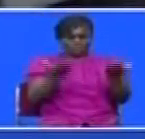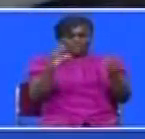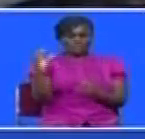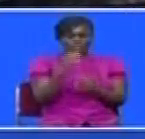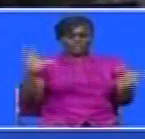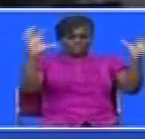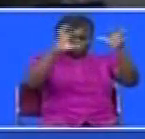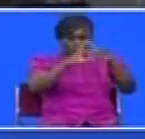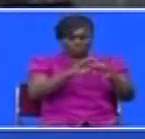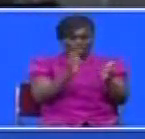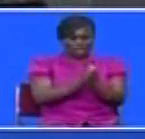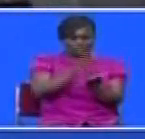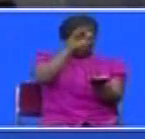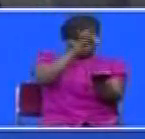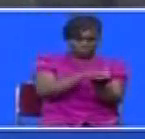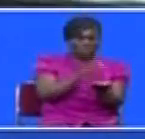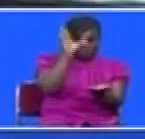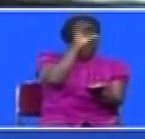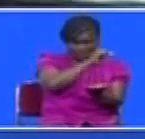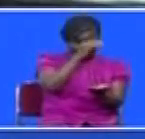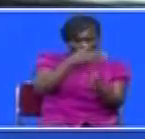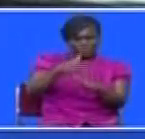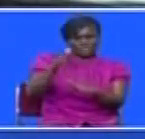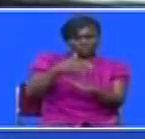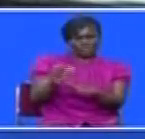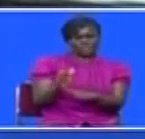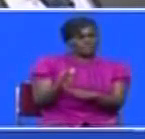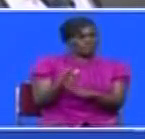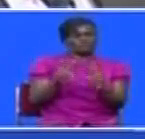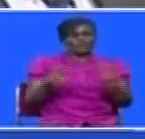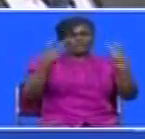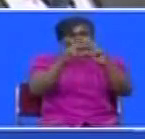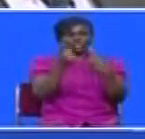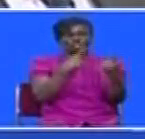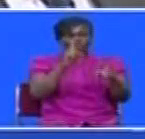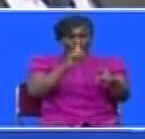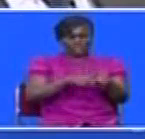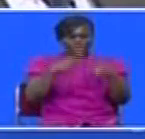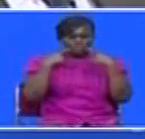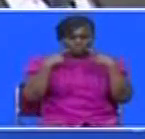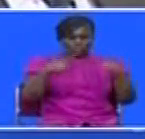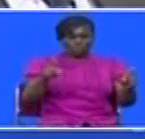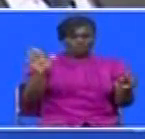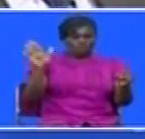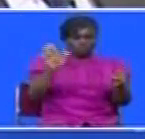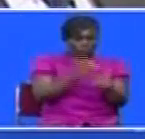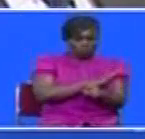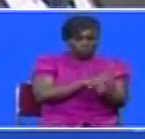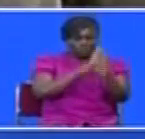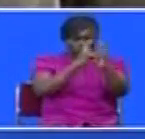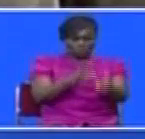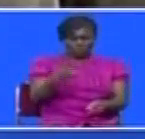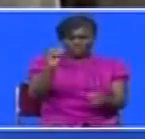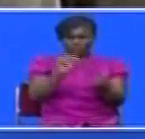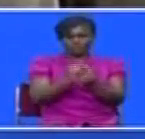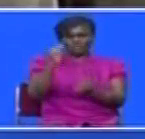customer connectivity and reduction in losses as ways to increase shareholder value. Speaking during the release of its full year results ended